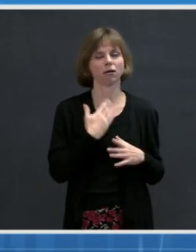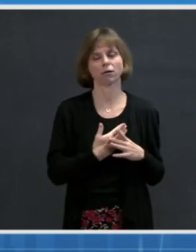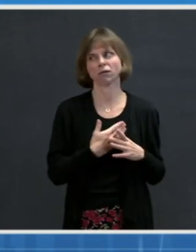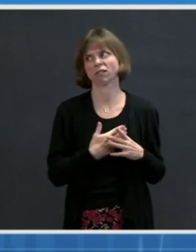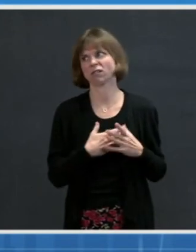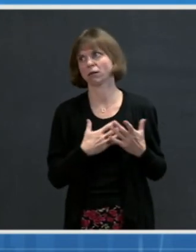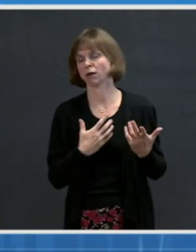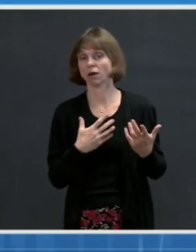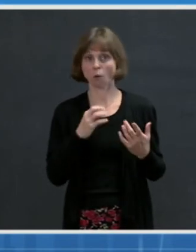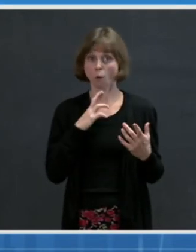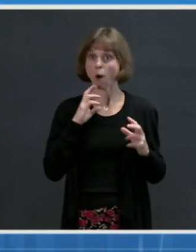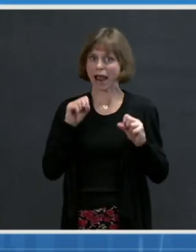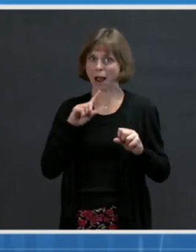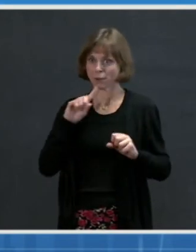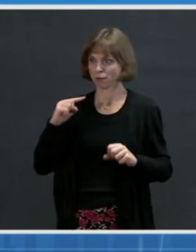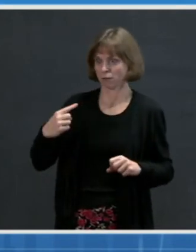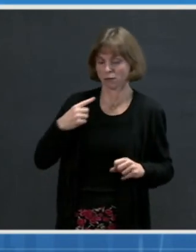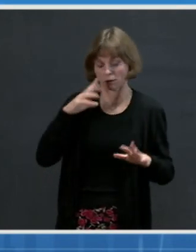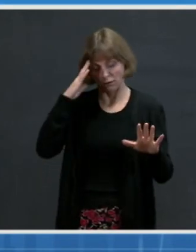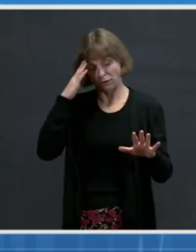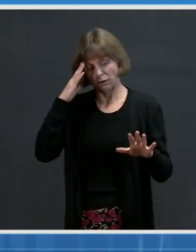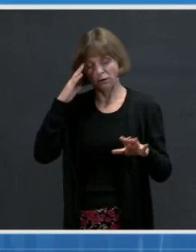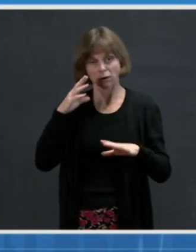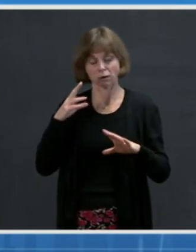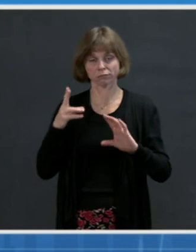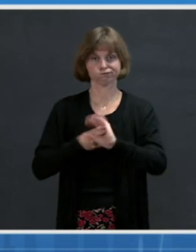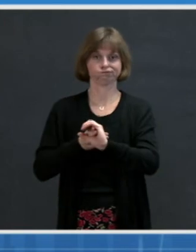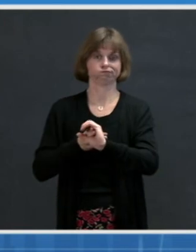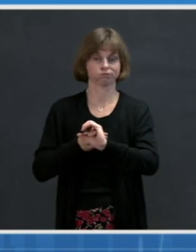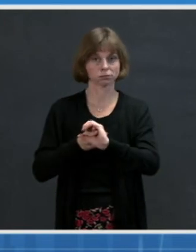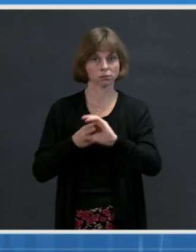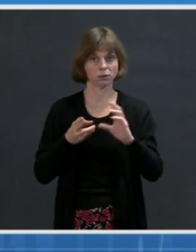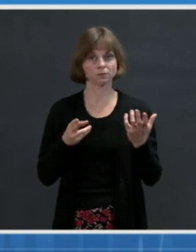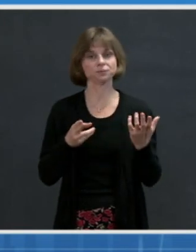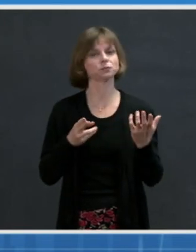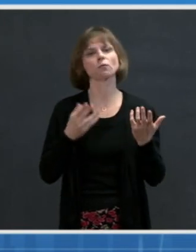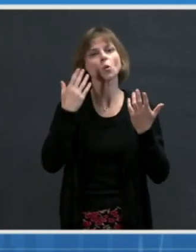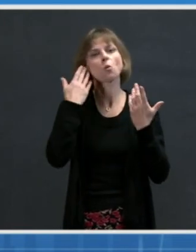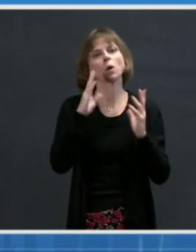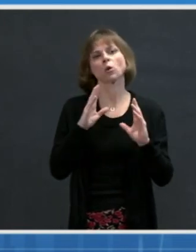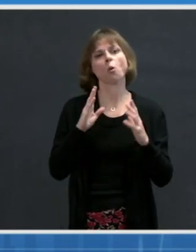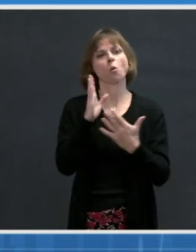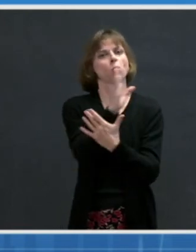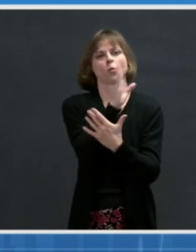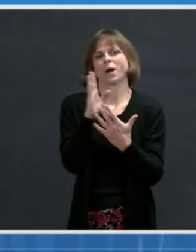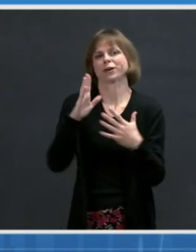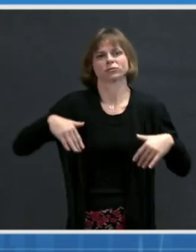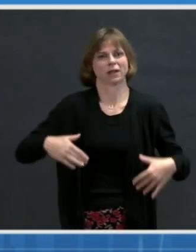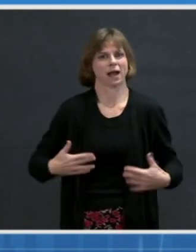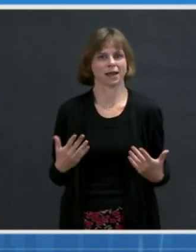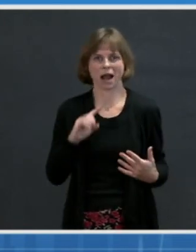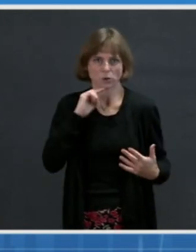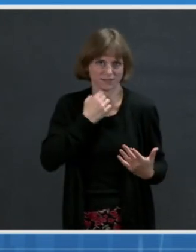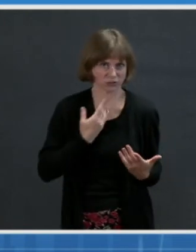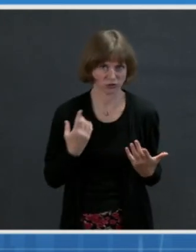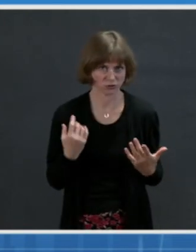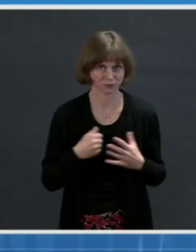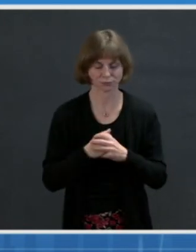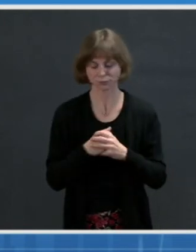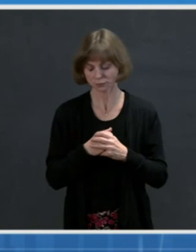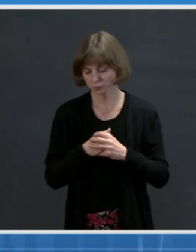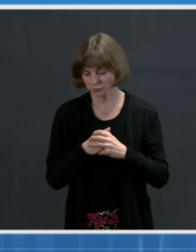quite incapacitating. The magnitude of the problem is not yet fully known. Next. There have been a